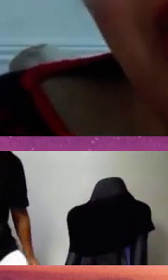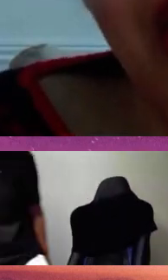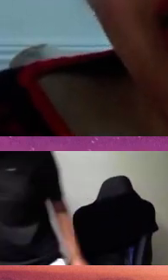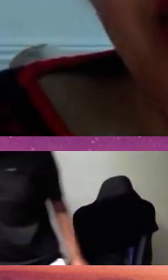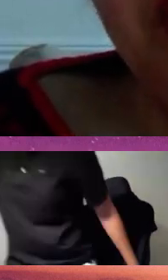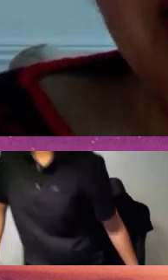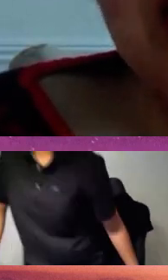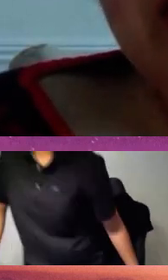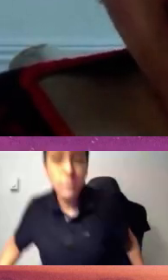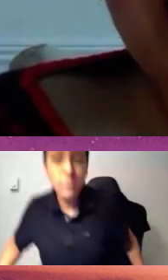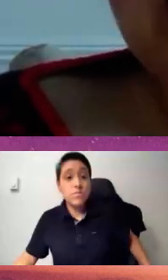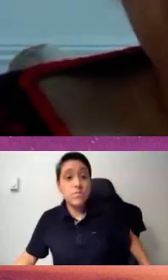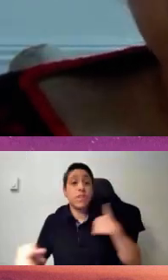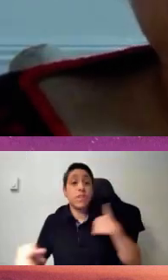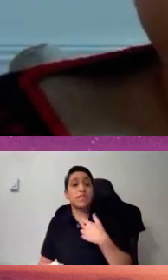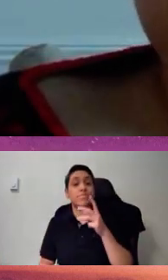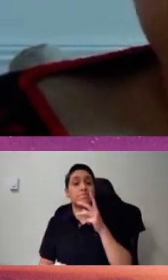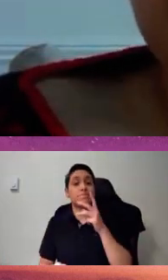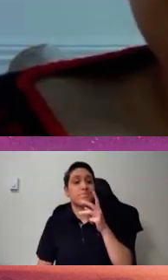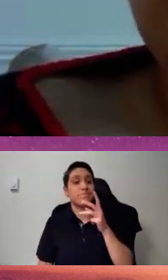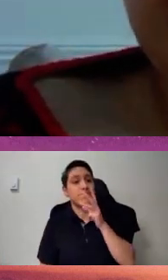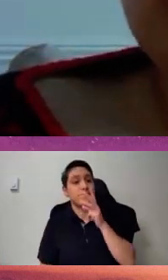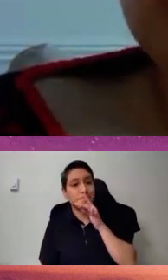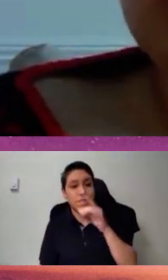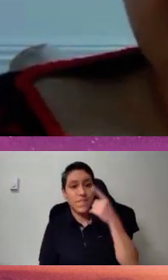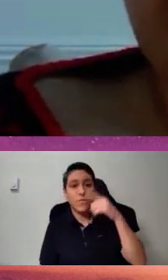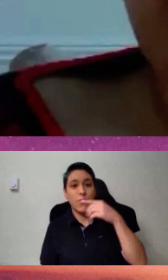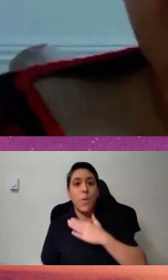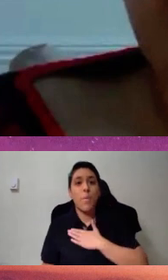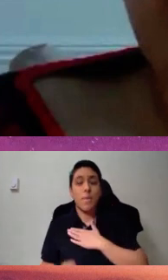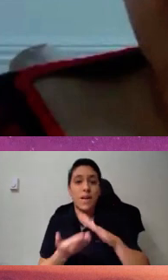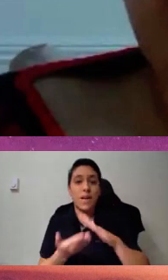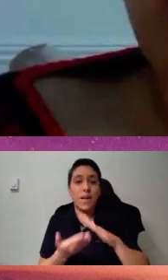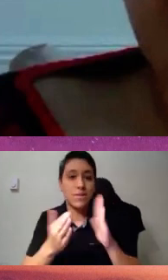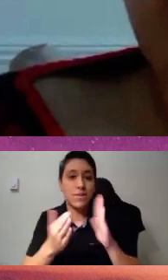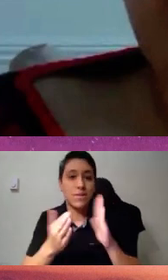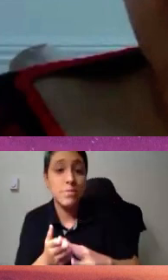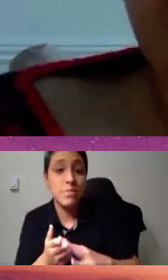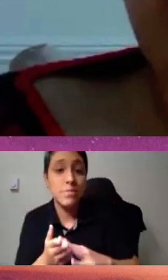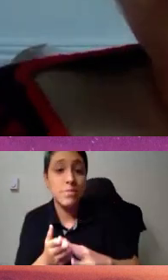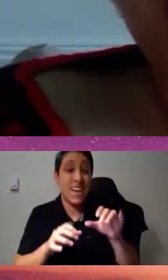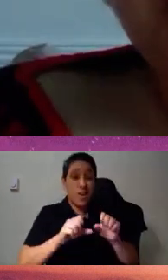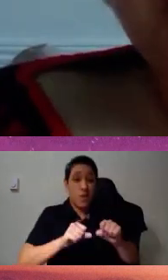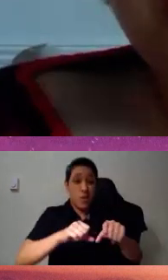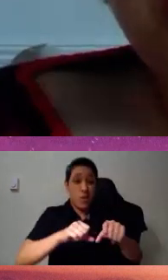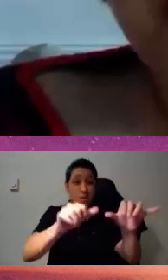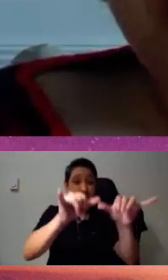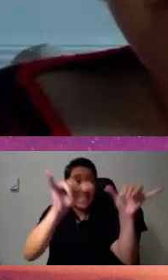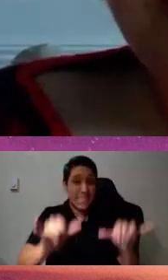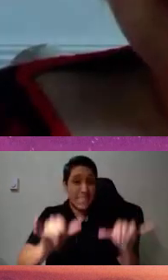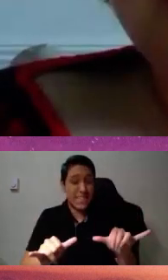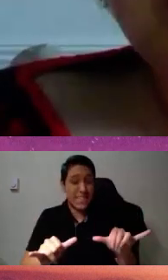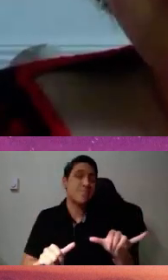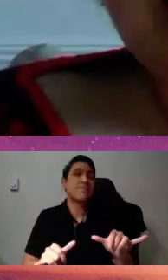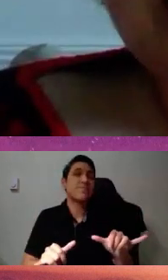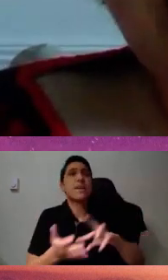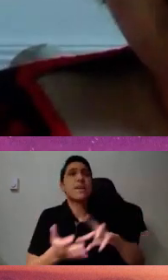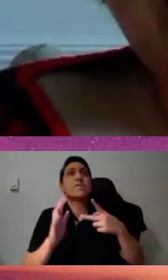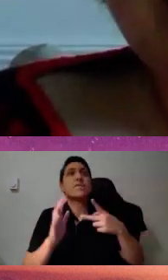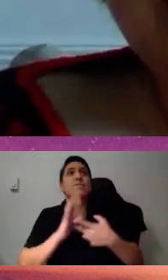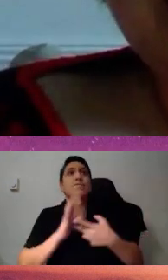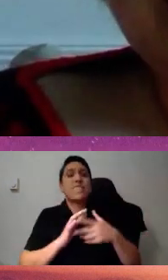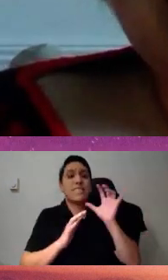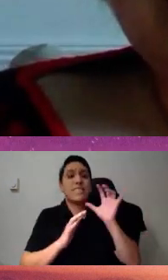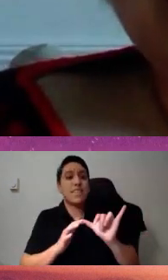Fa'afafine, colonialism has meant the ignorant and purposeful erasure of Indigenous practices